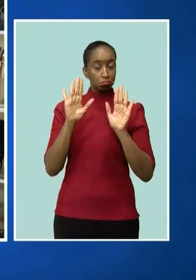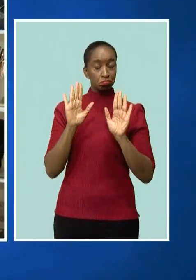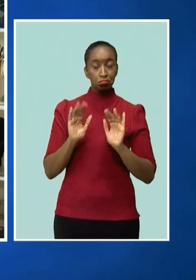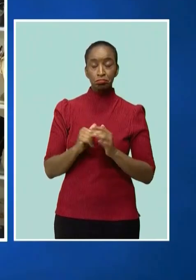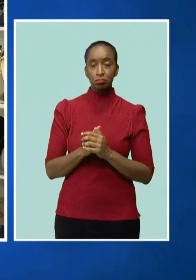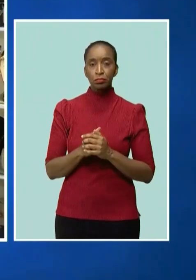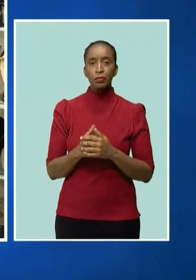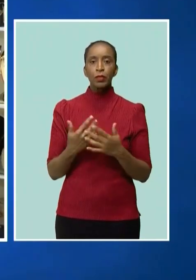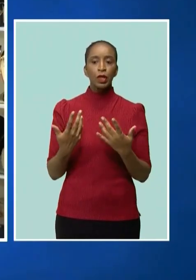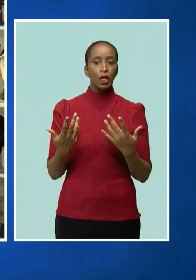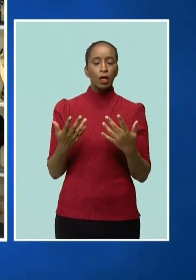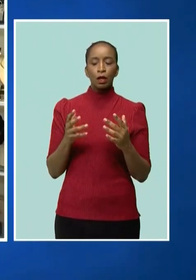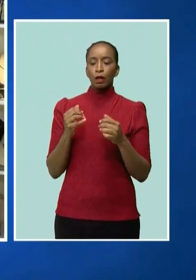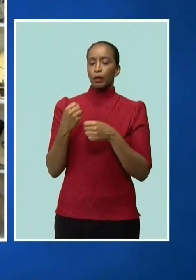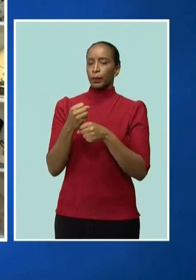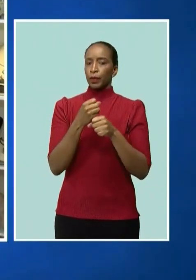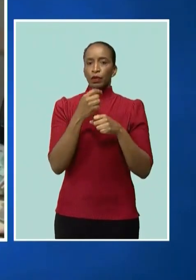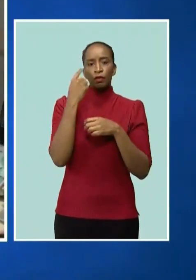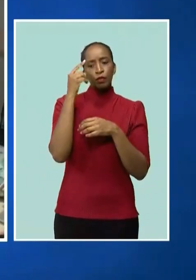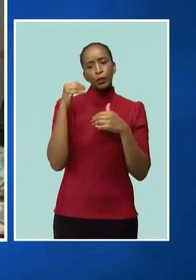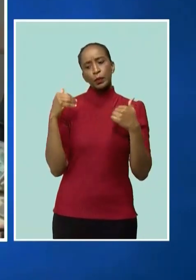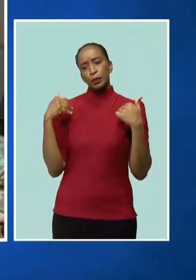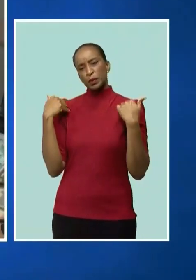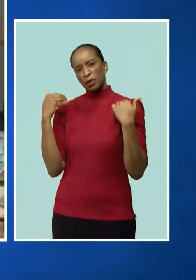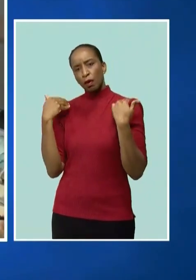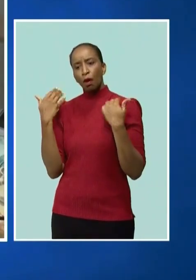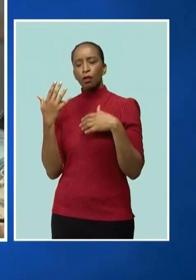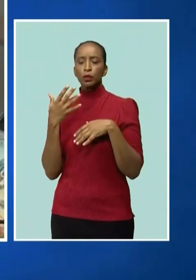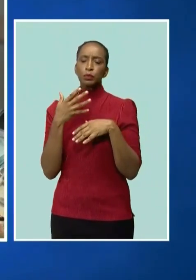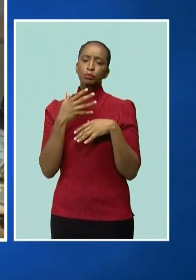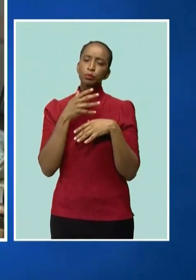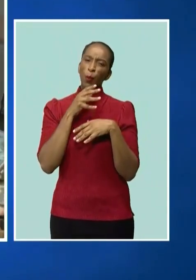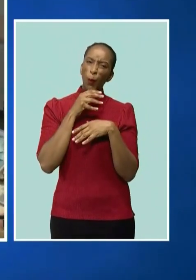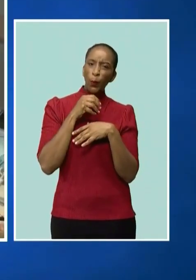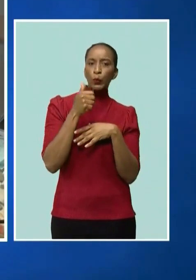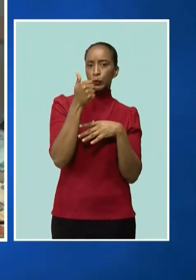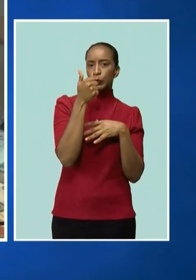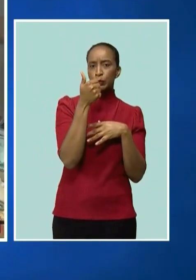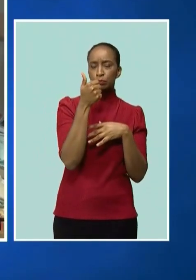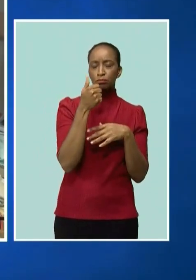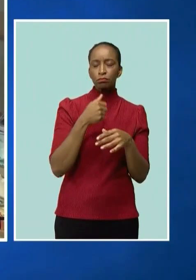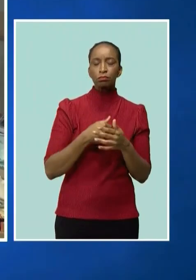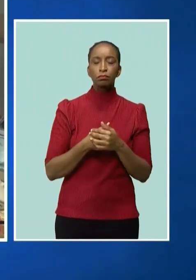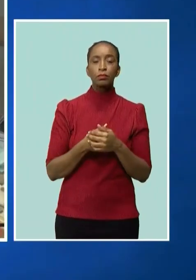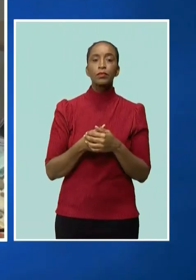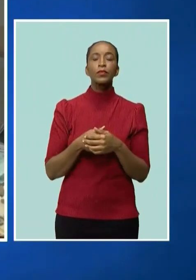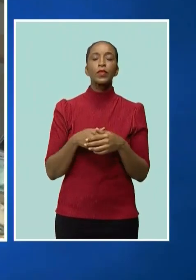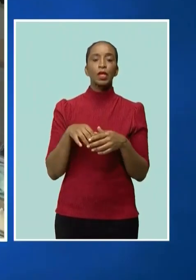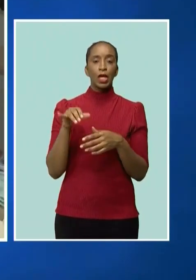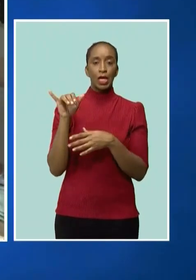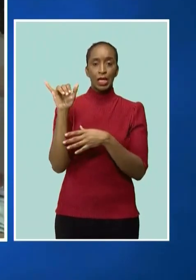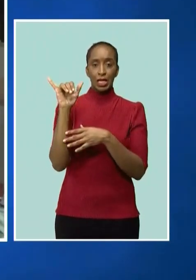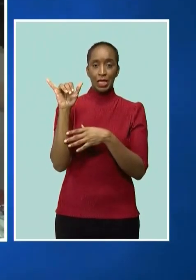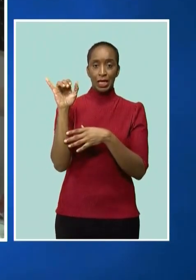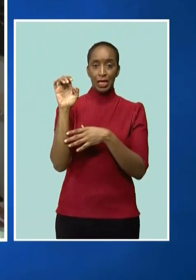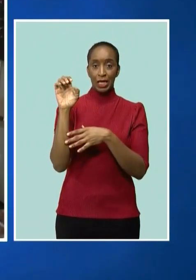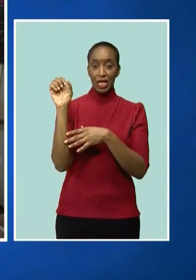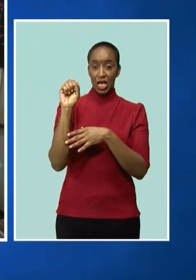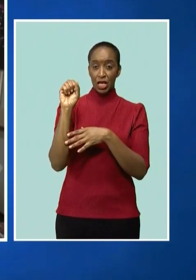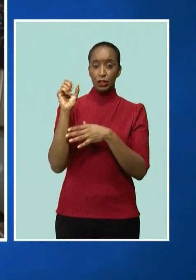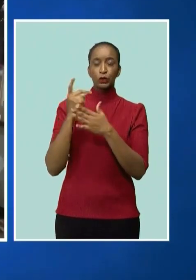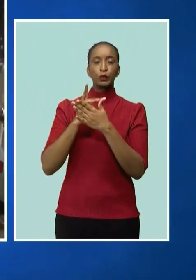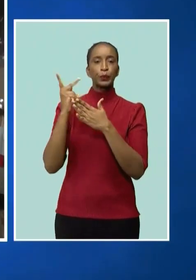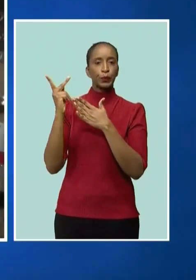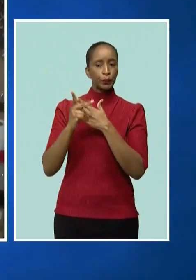age groups from the young to the middle-aged to the more mature customers. She also says that Yes has been playing a key part in the development of